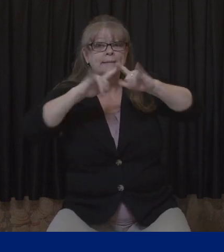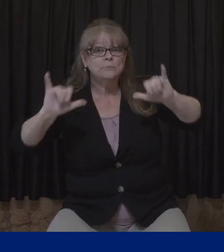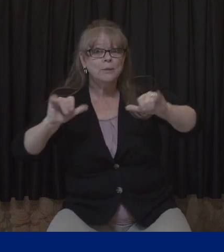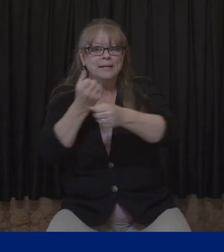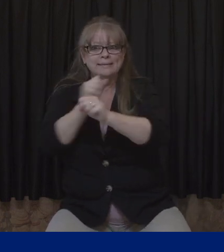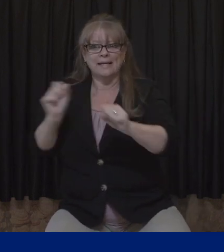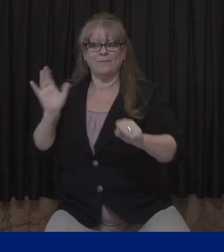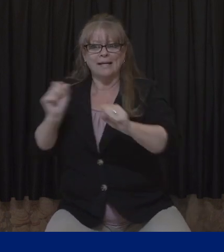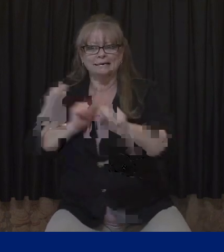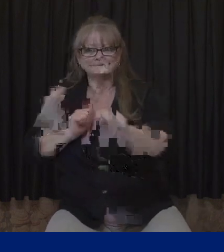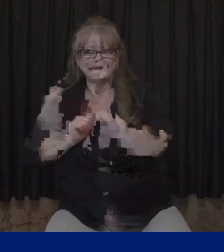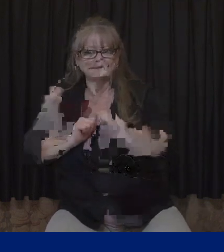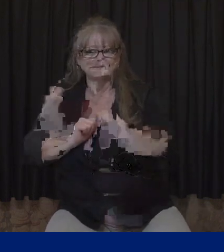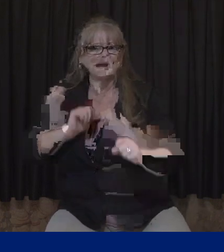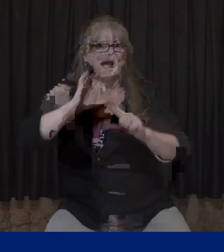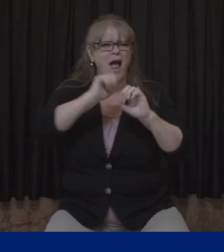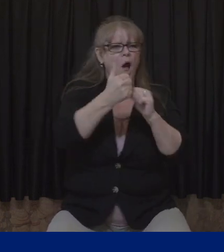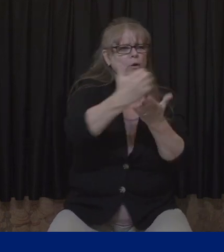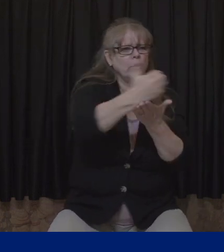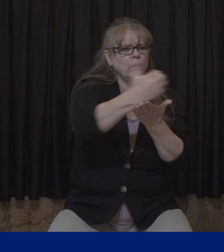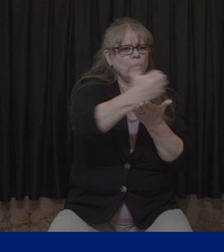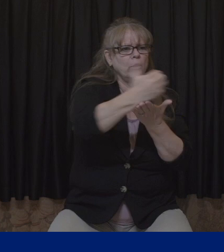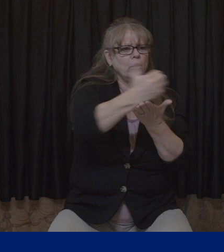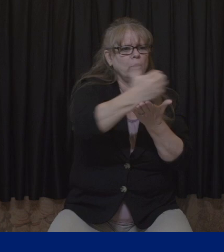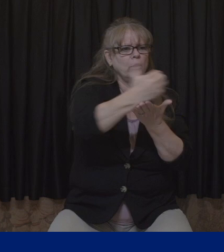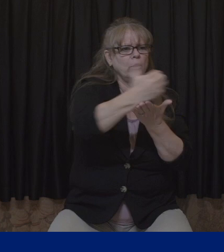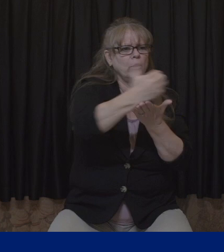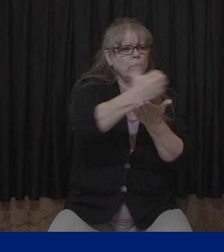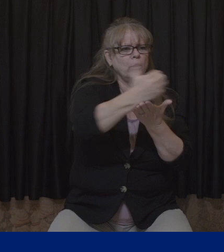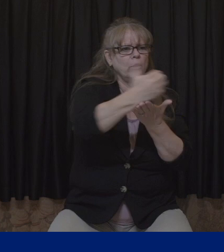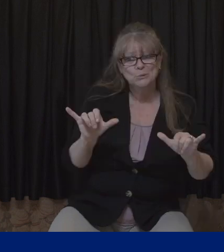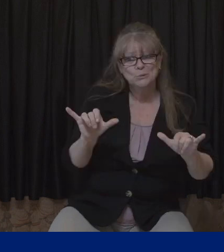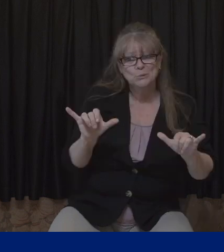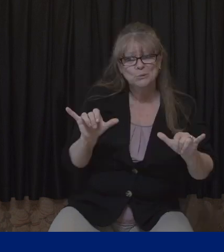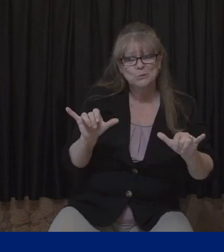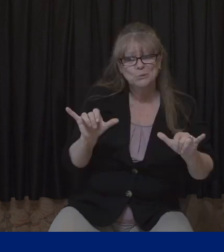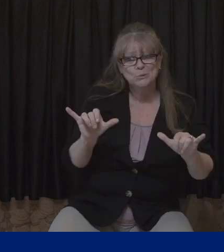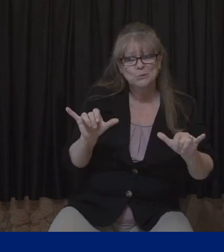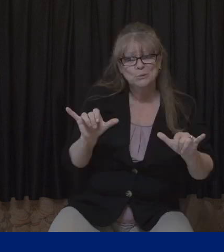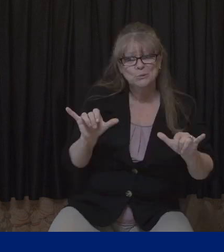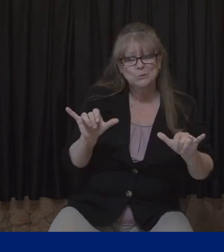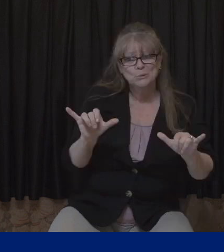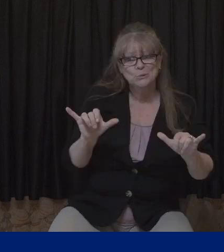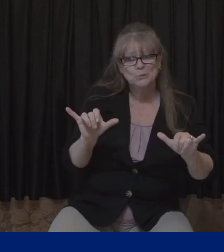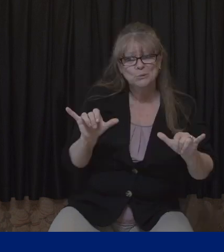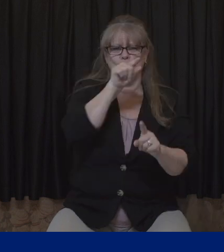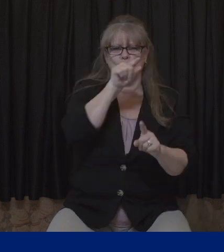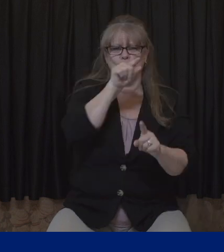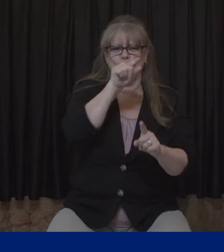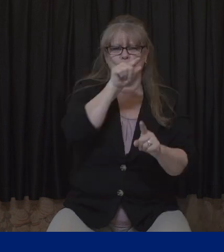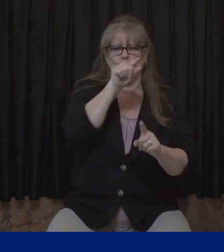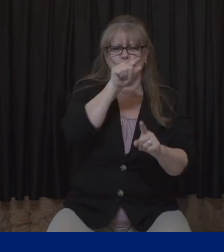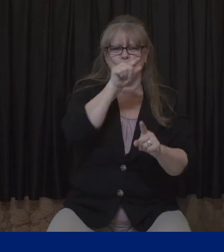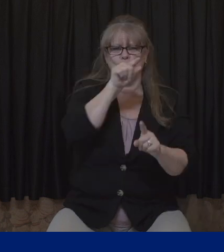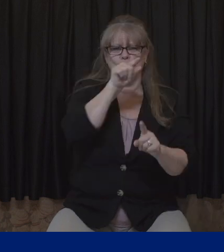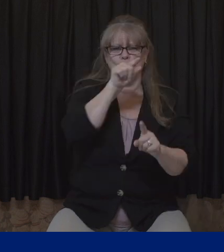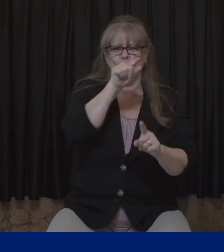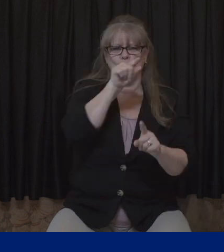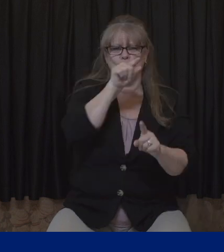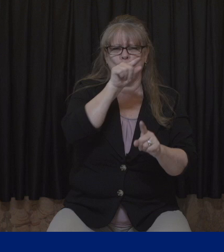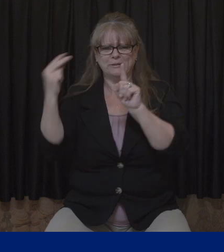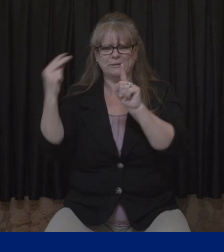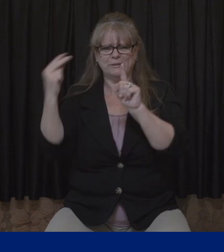know everyone has their own view on what's happening, what we should do, and I think it's very important to say